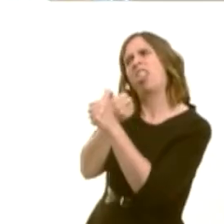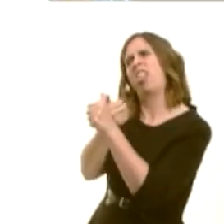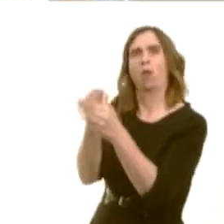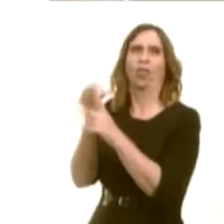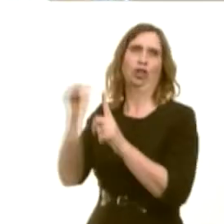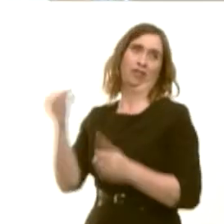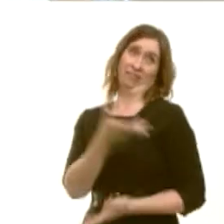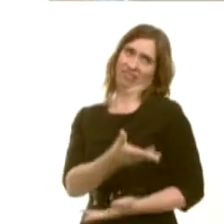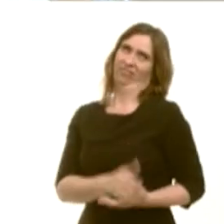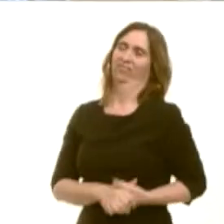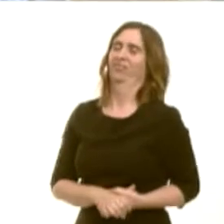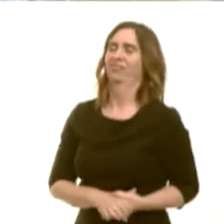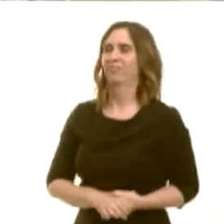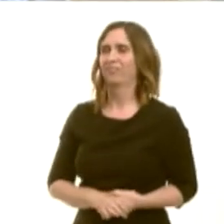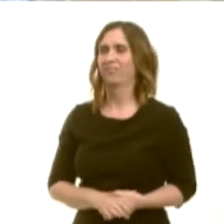with the Tories.